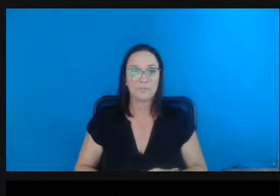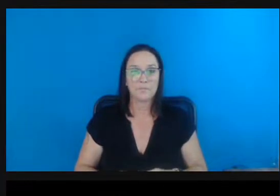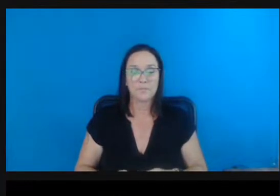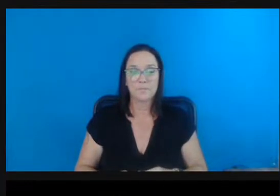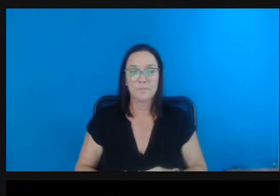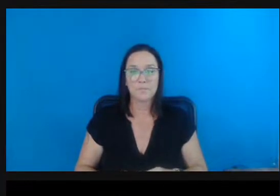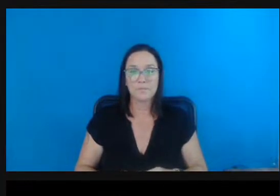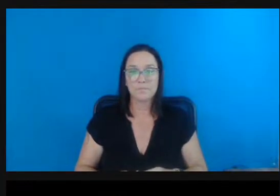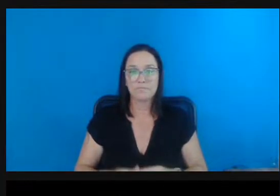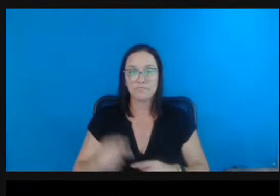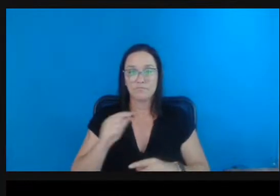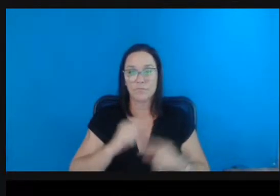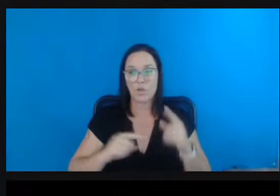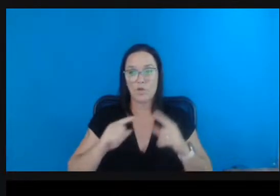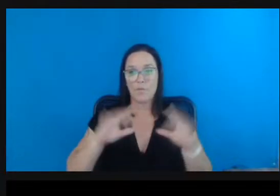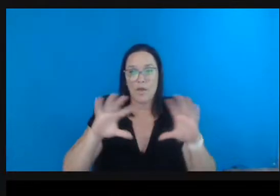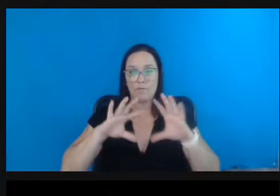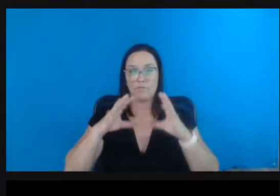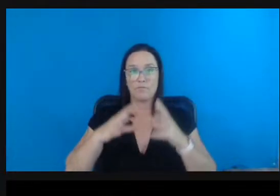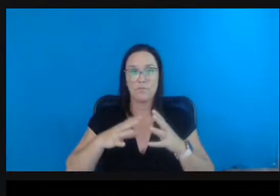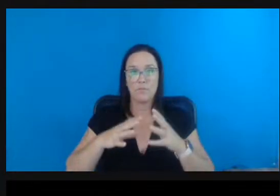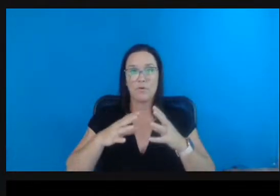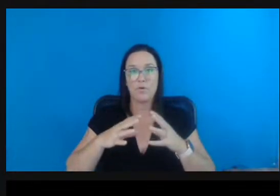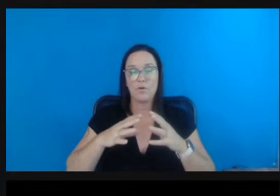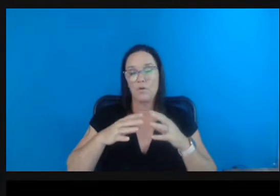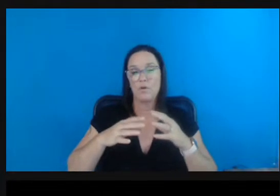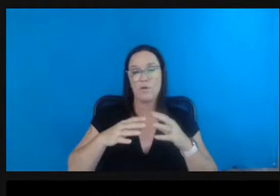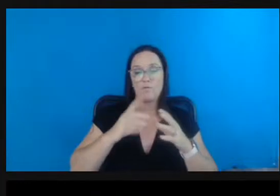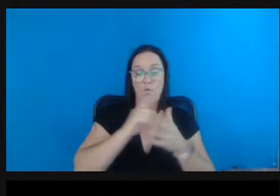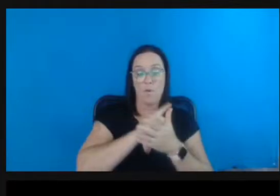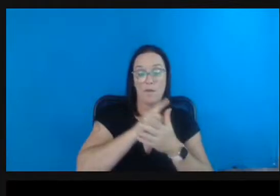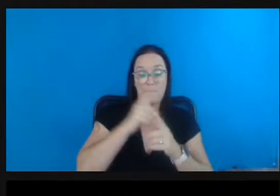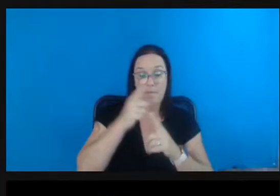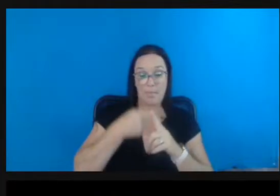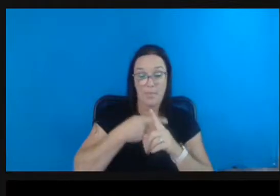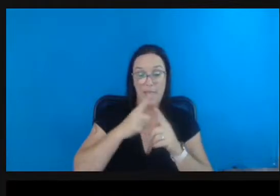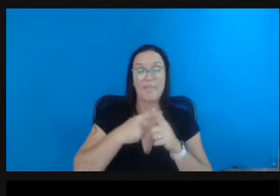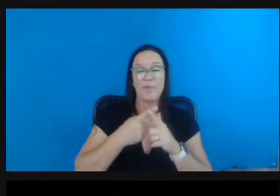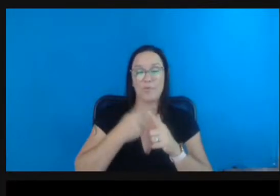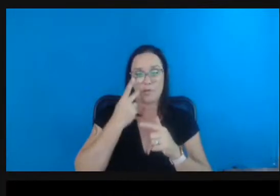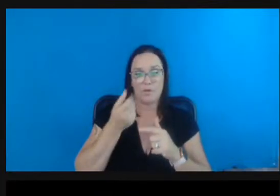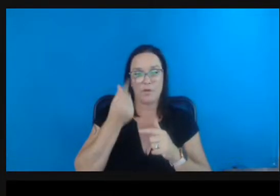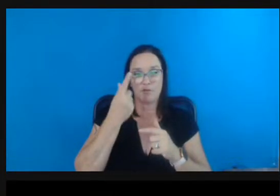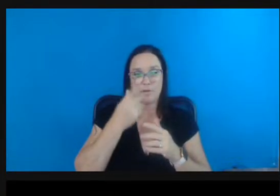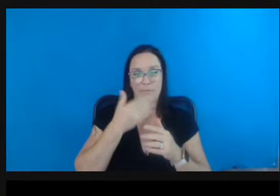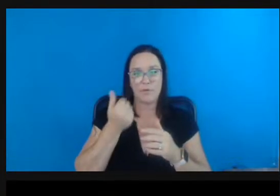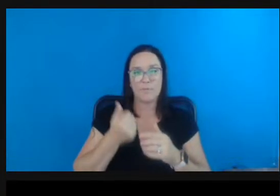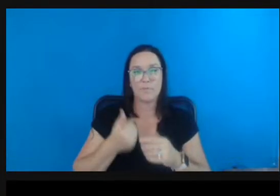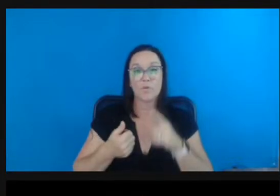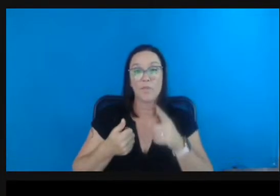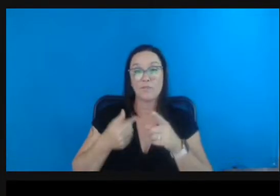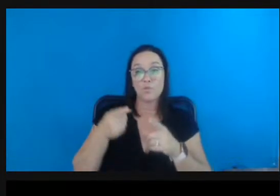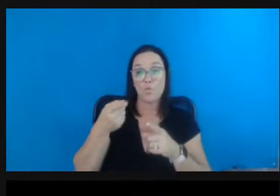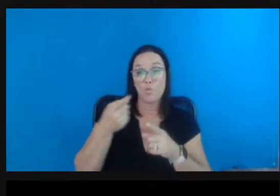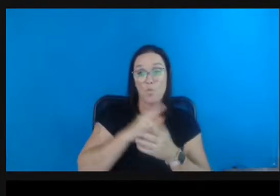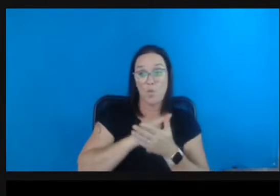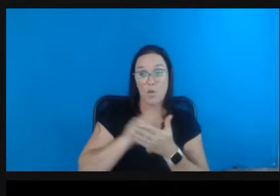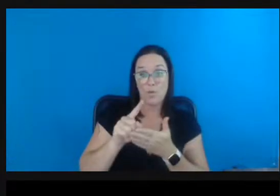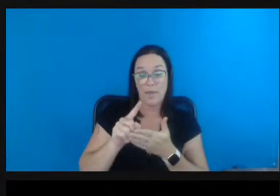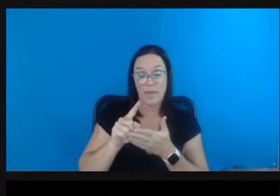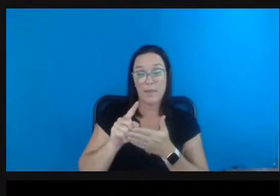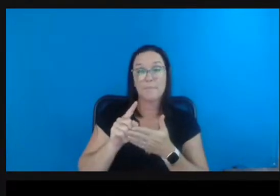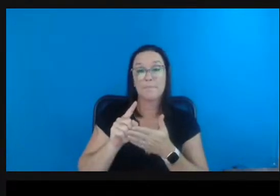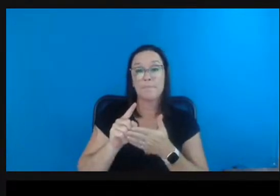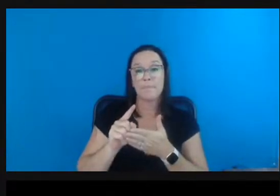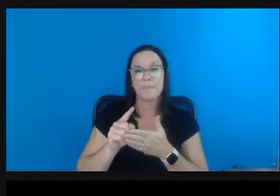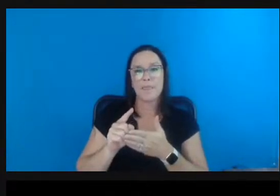We'll go back to the last month and we'll see more of that pattern a little bit more easily here, but here's a map for the last week. Really a lot of space